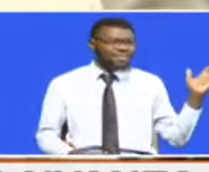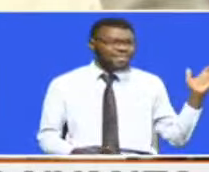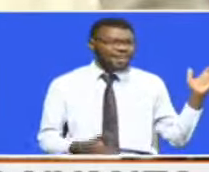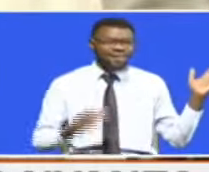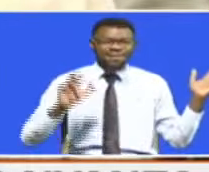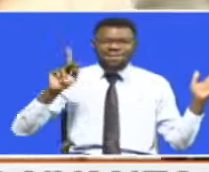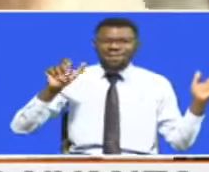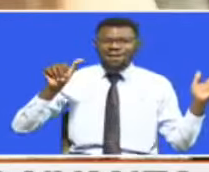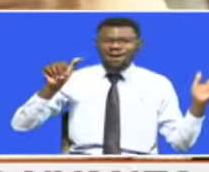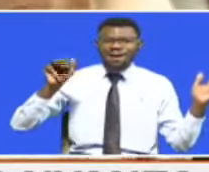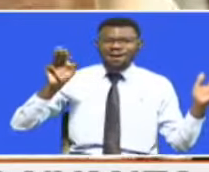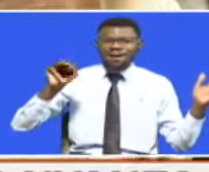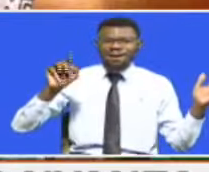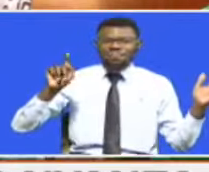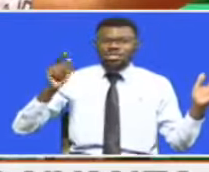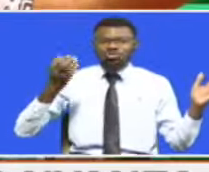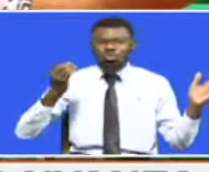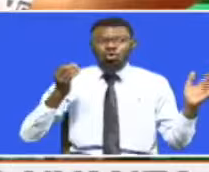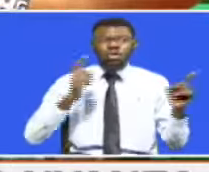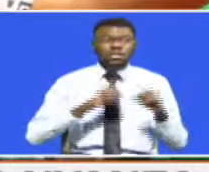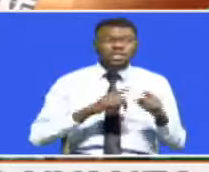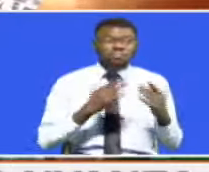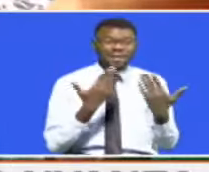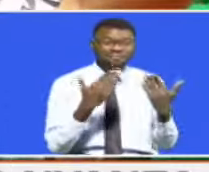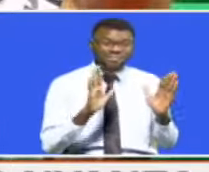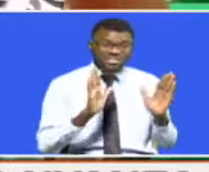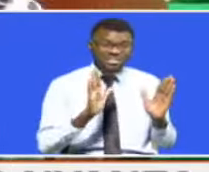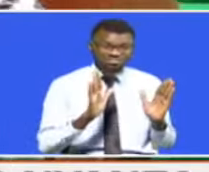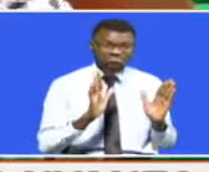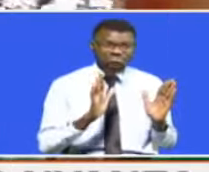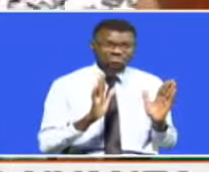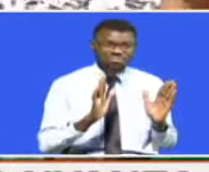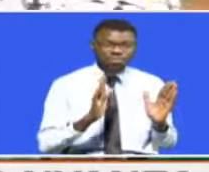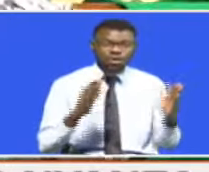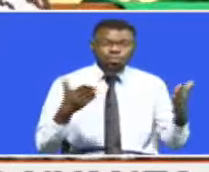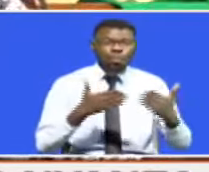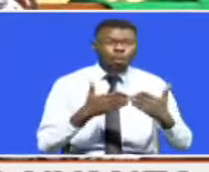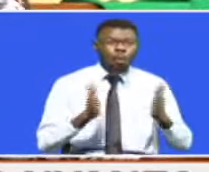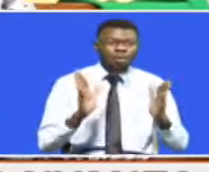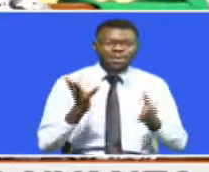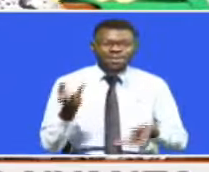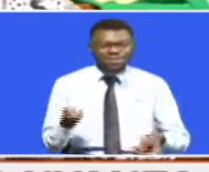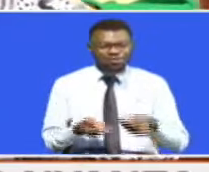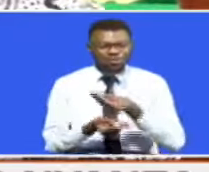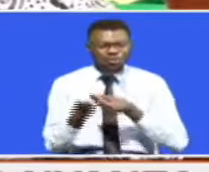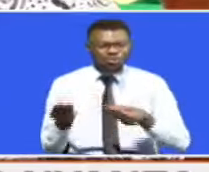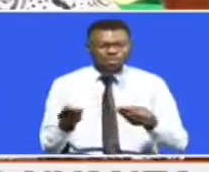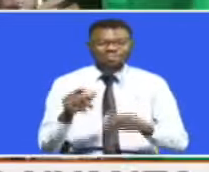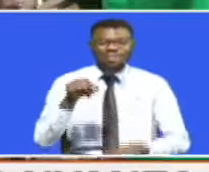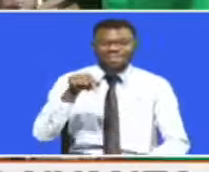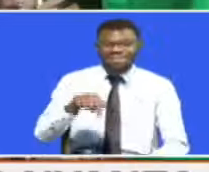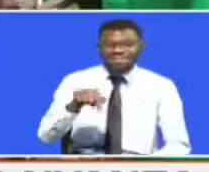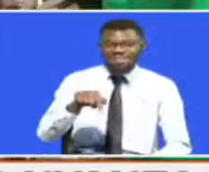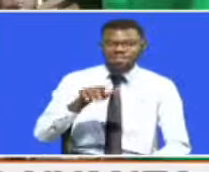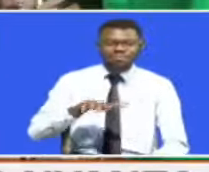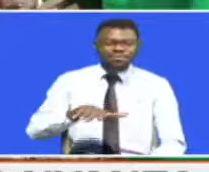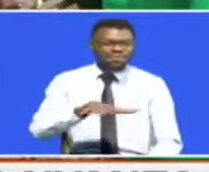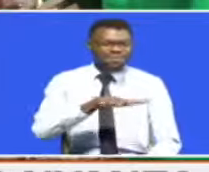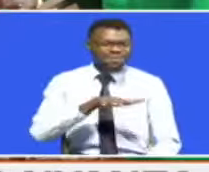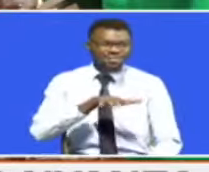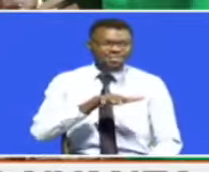of those peers is located here. And once those, that pier is built, it's going to open up the economy of this region. Part